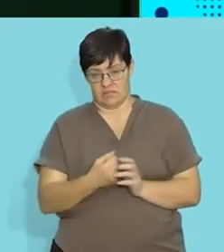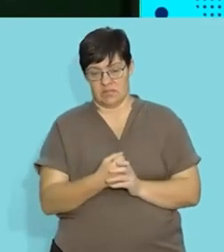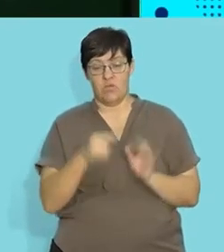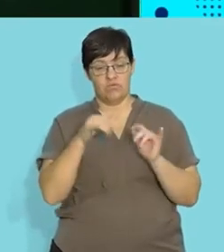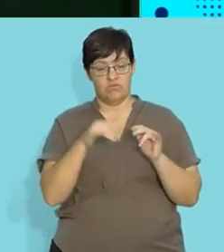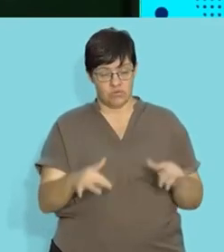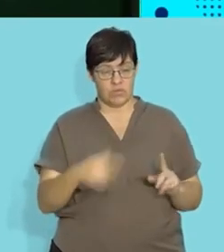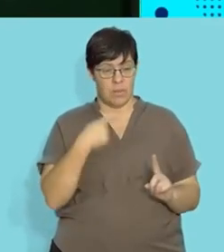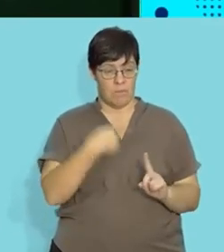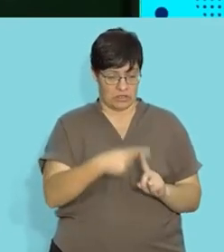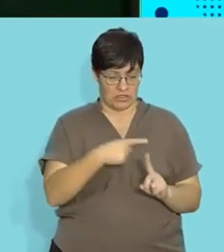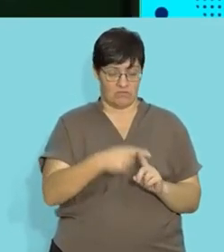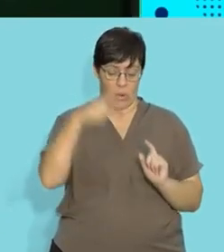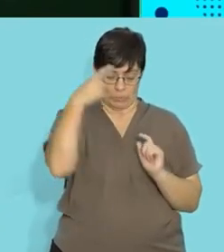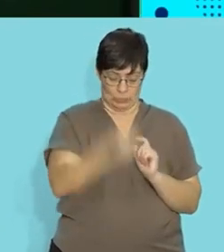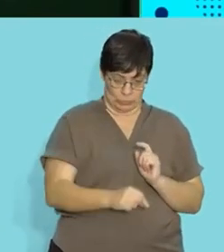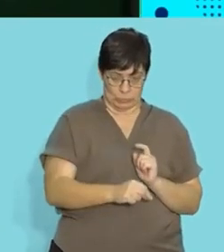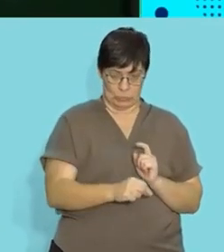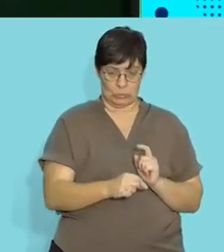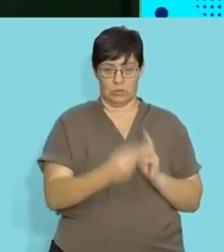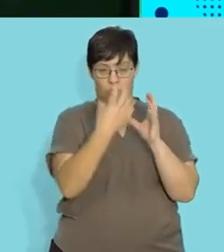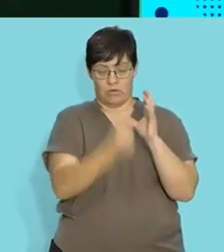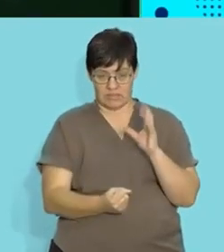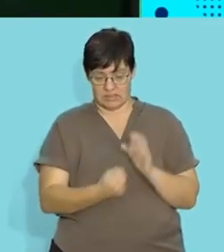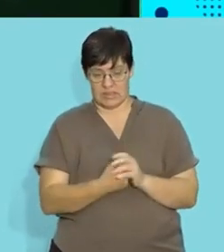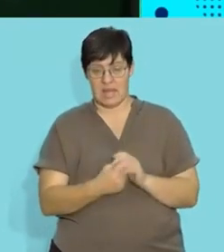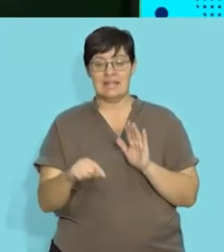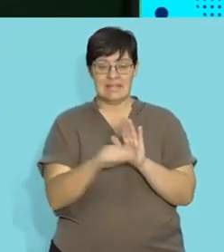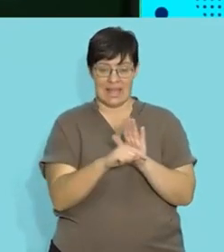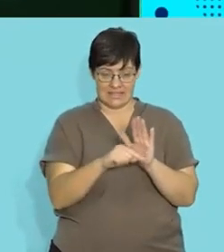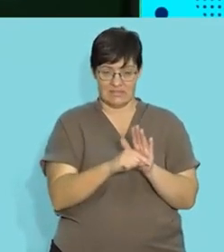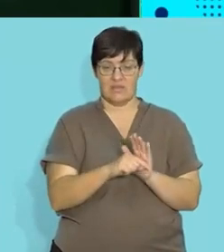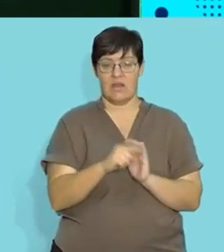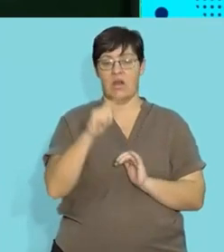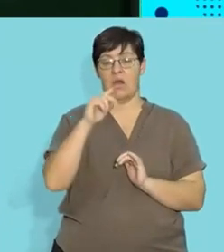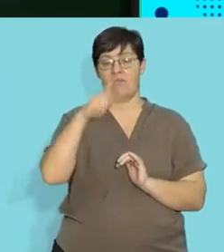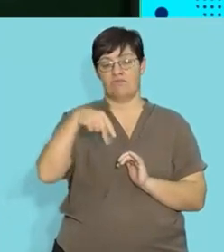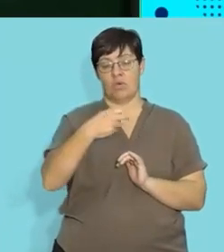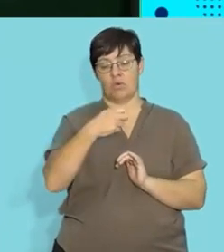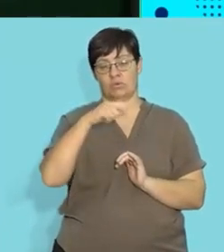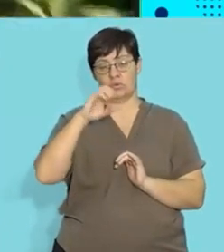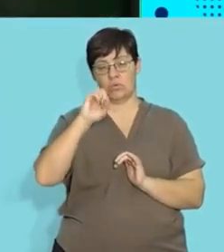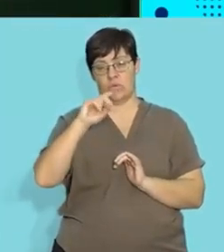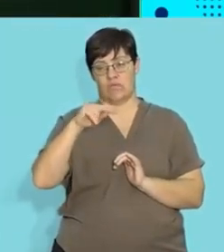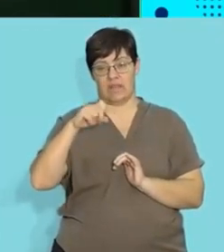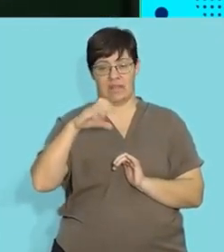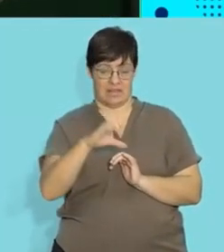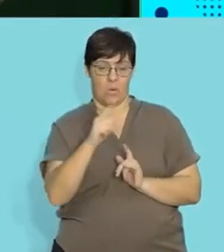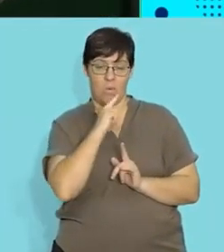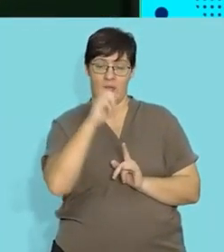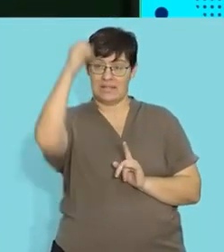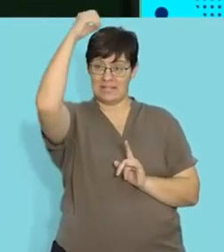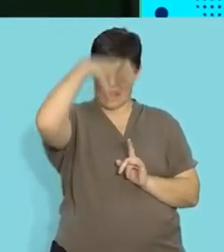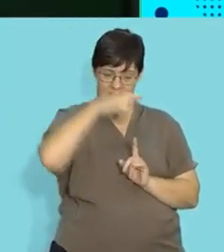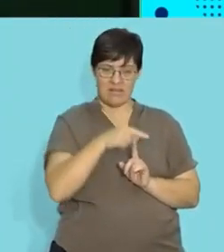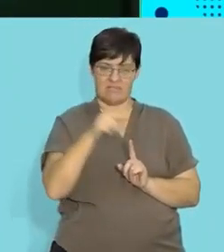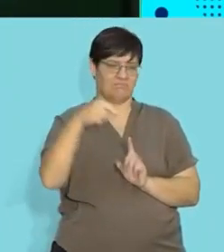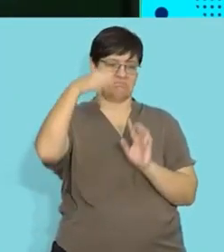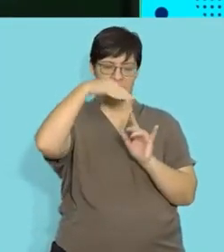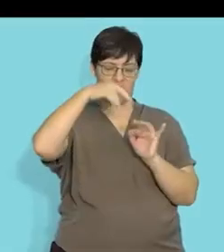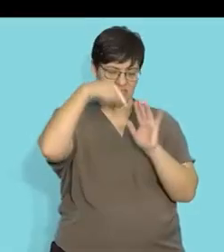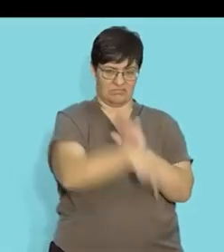are positively geotrophic and negatively phototrophic. Okay, so let's hold on to that thought and let's look at